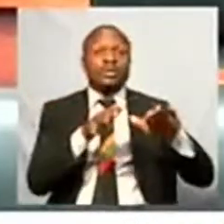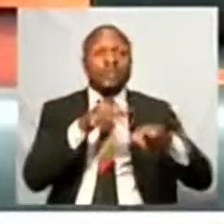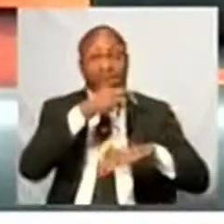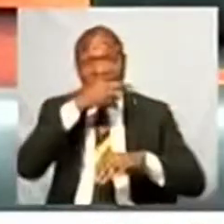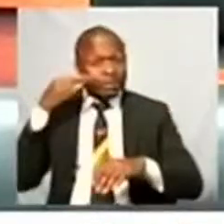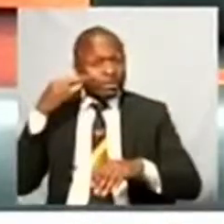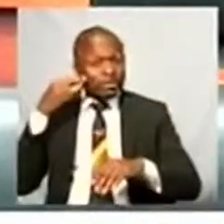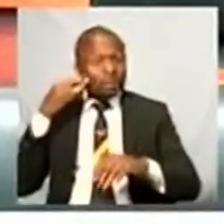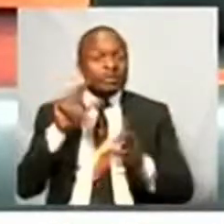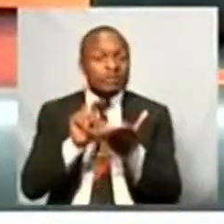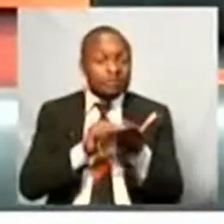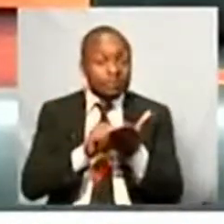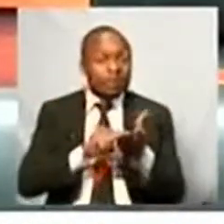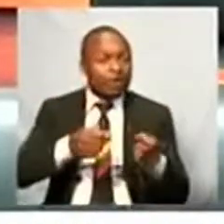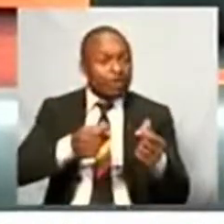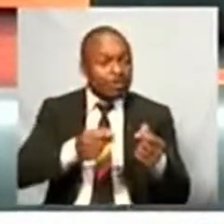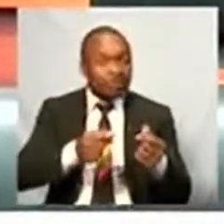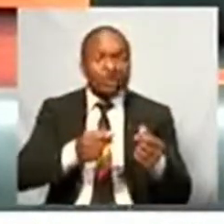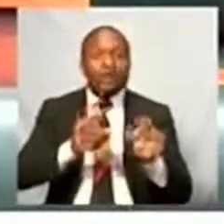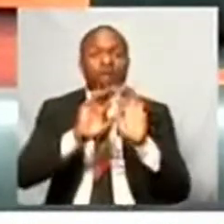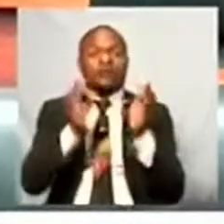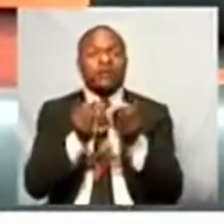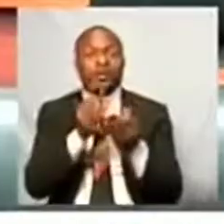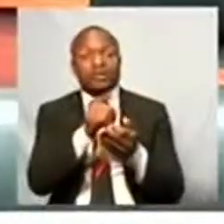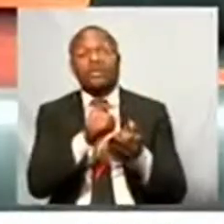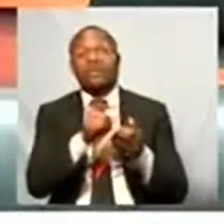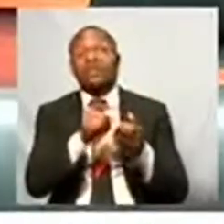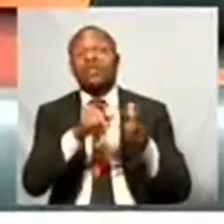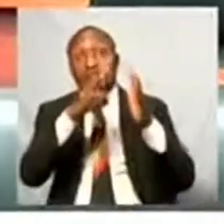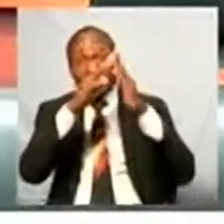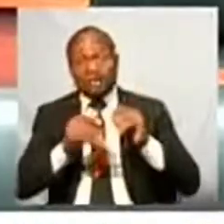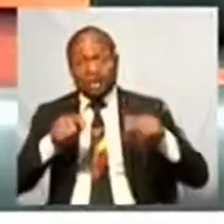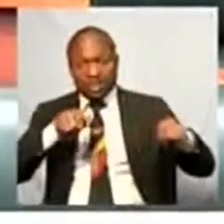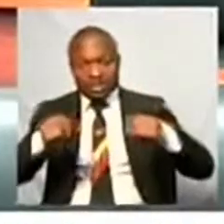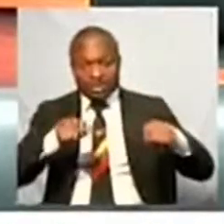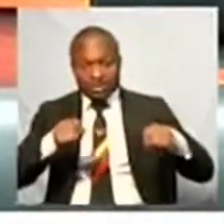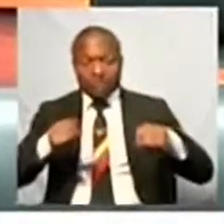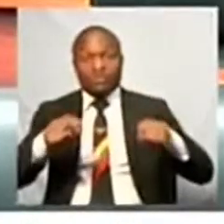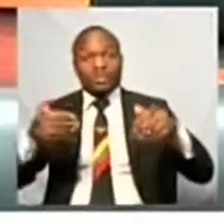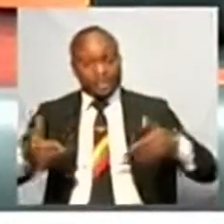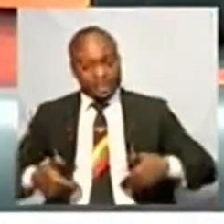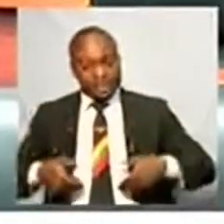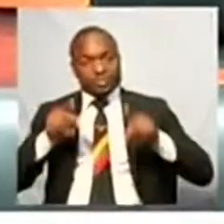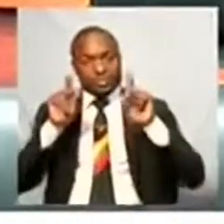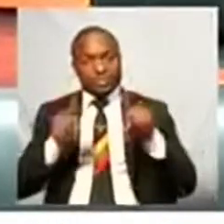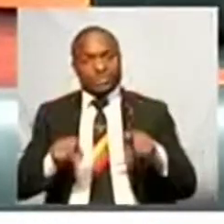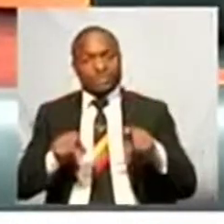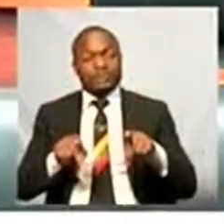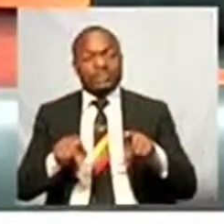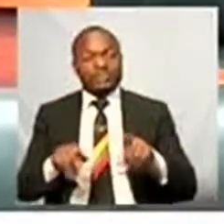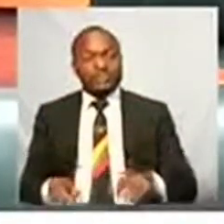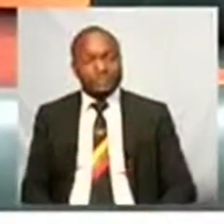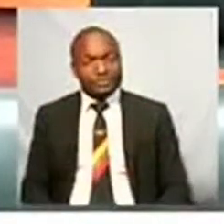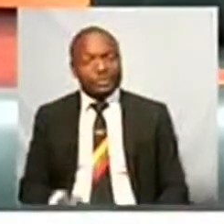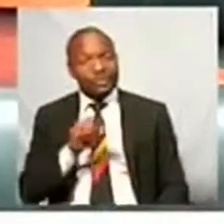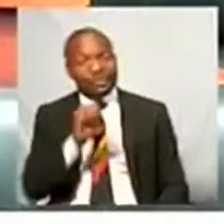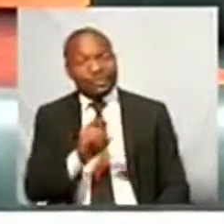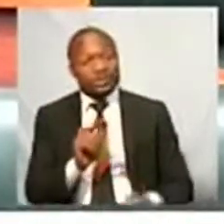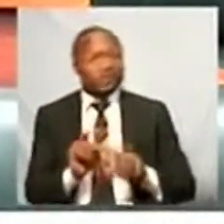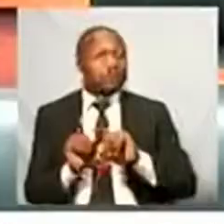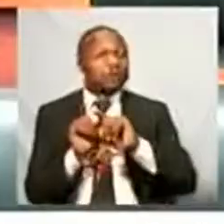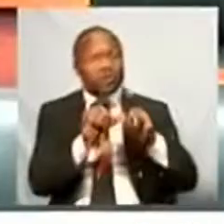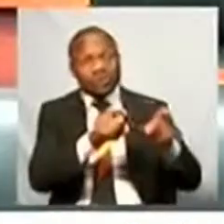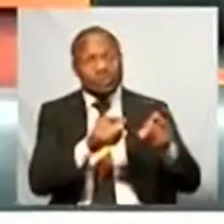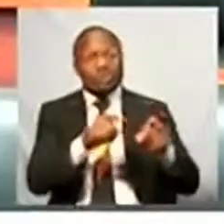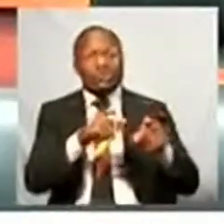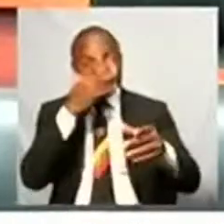just to feed his siblings at home because this is a house that is led by a teenage boy, Madam Speaker. He goes to prison for